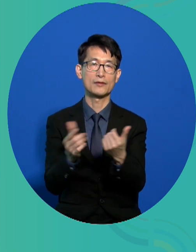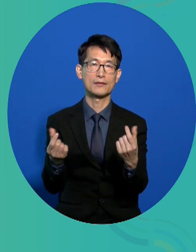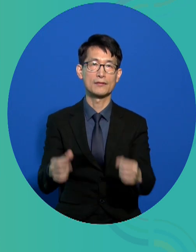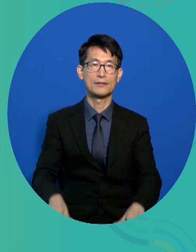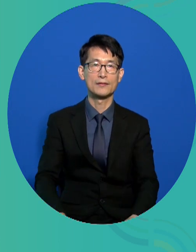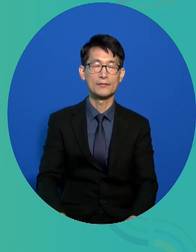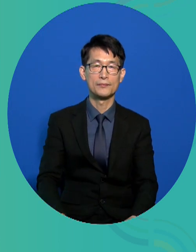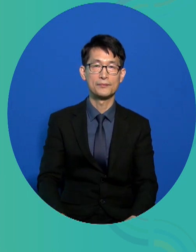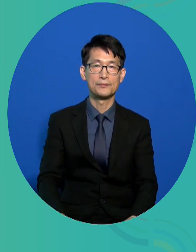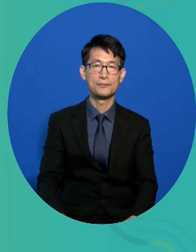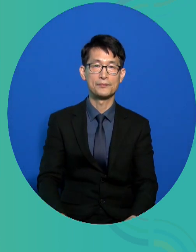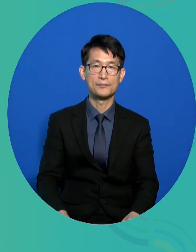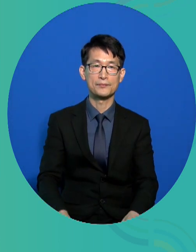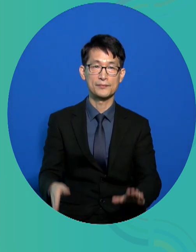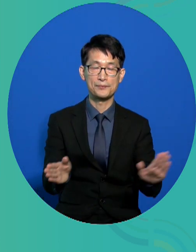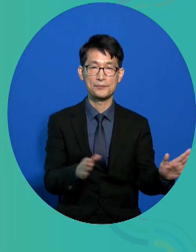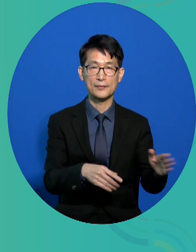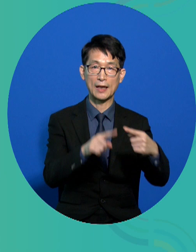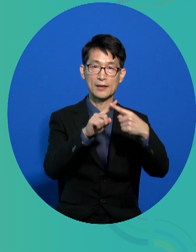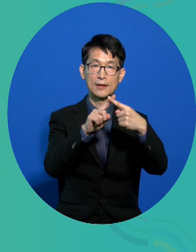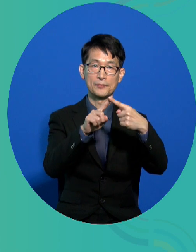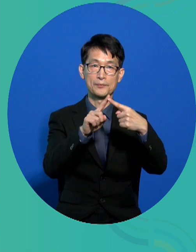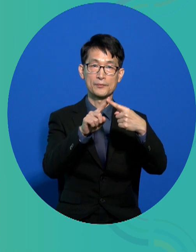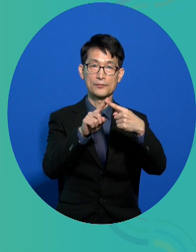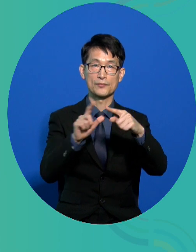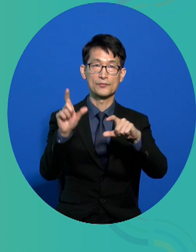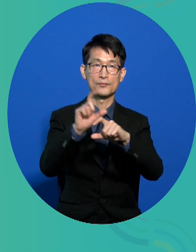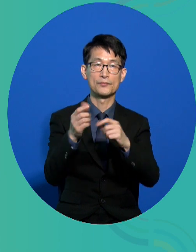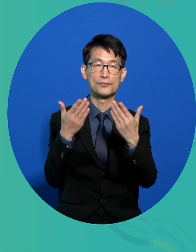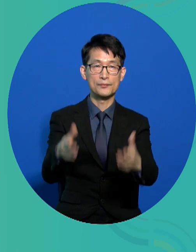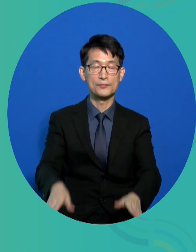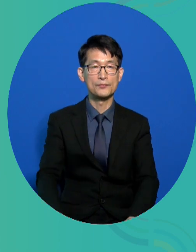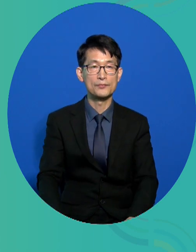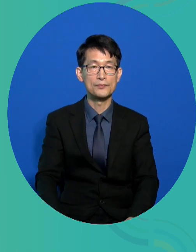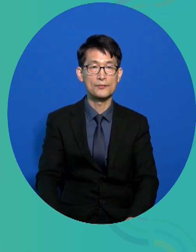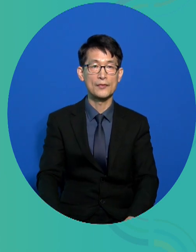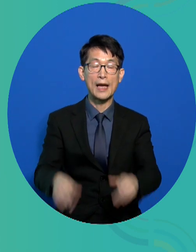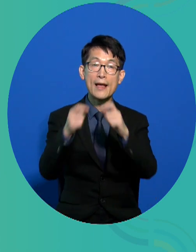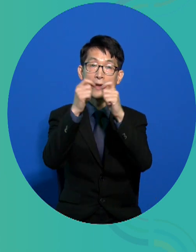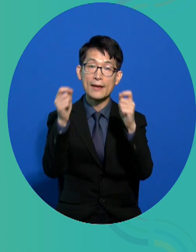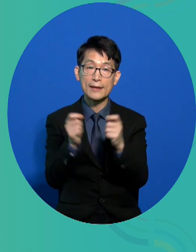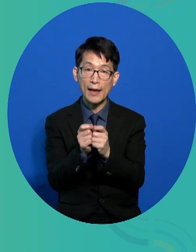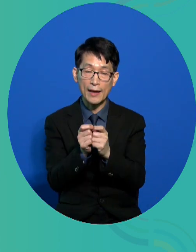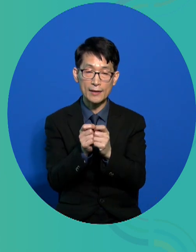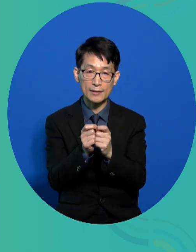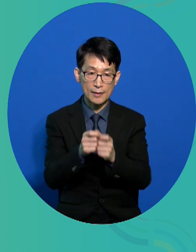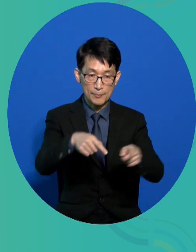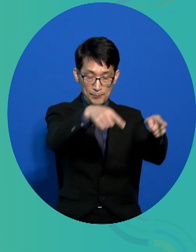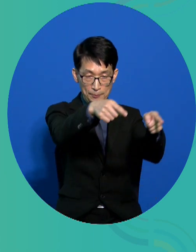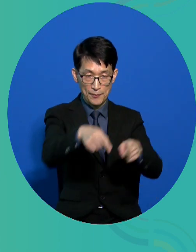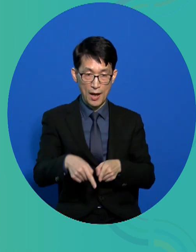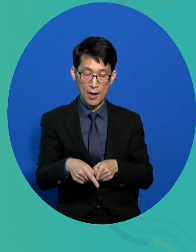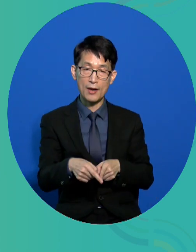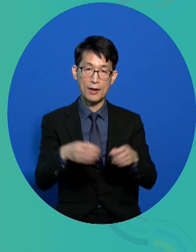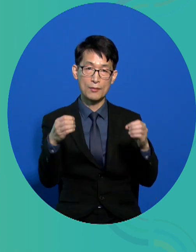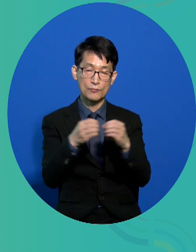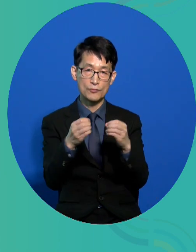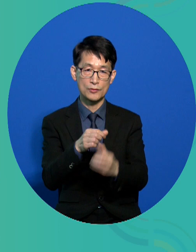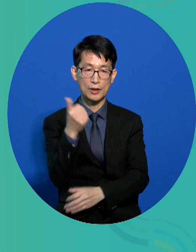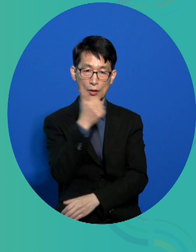captions. And I will be giving 3 proposals before I conclude. First, we hope that